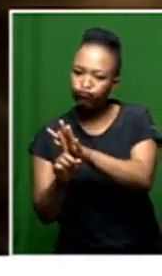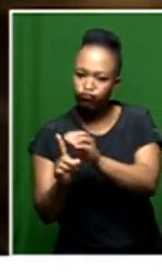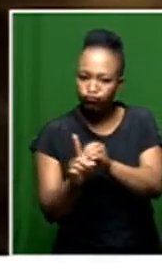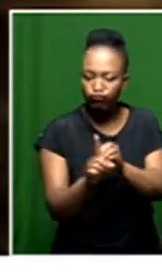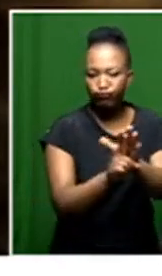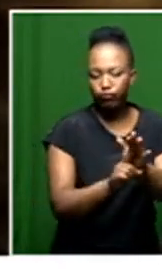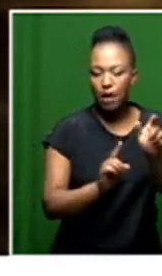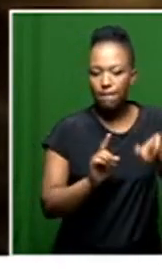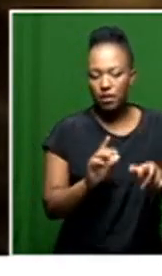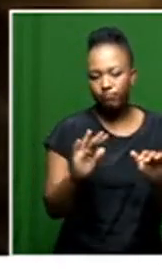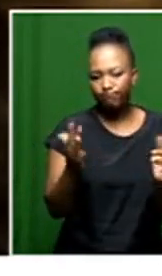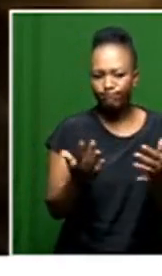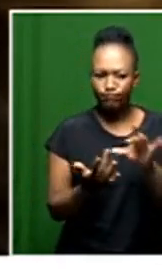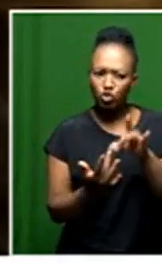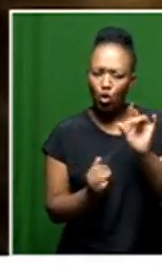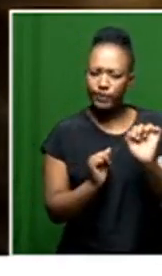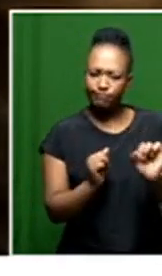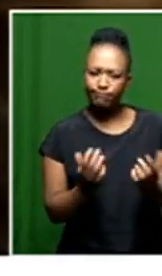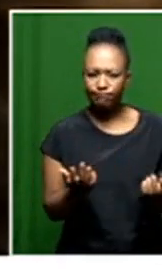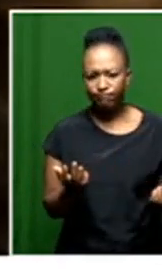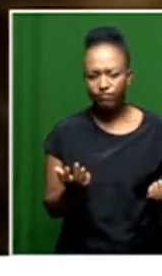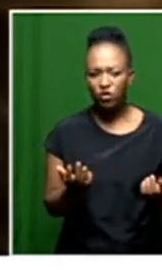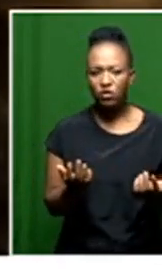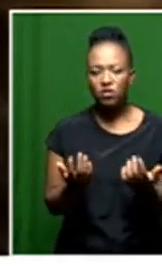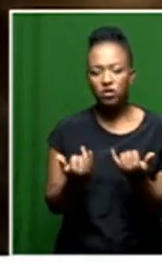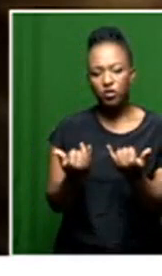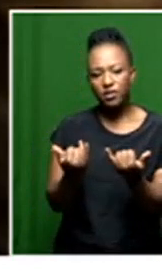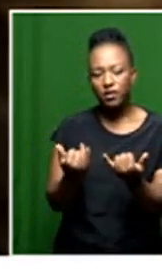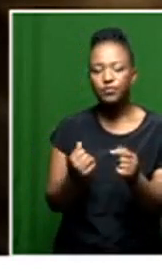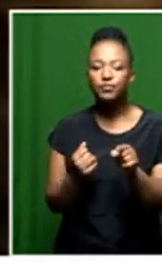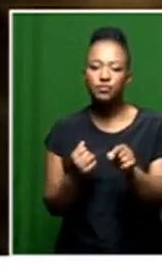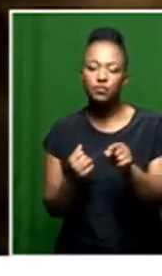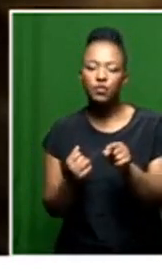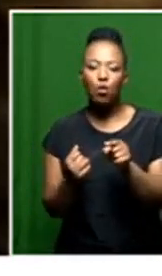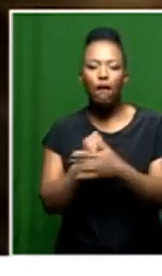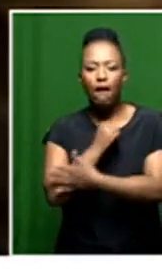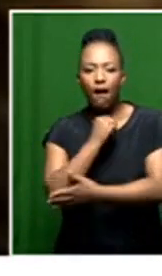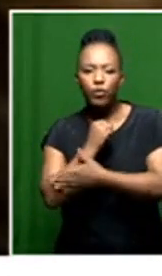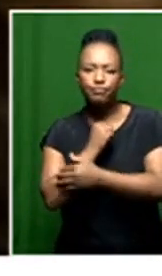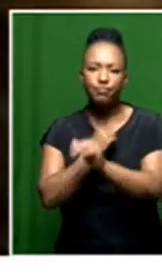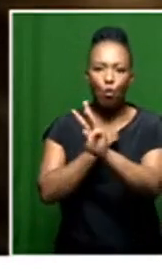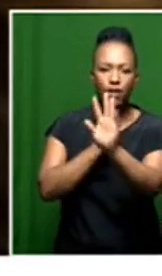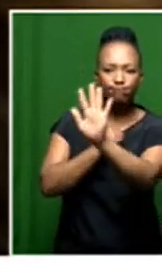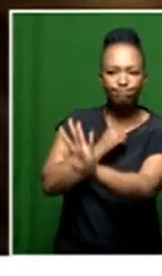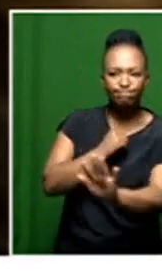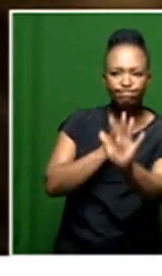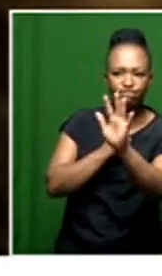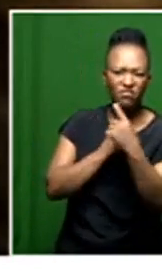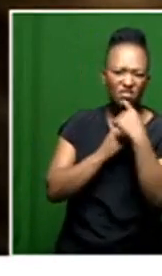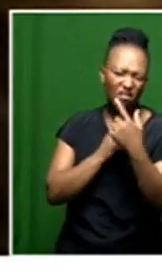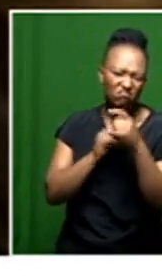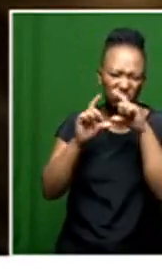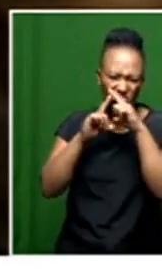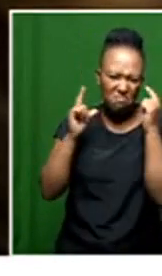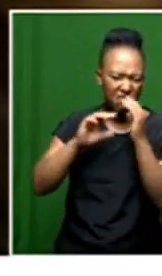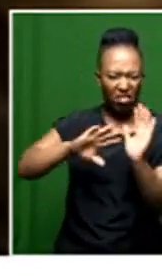now. If you see in all the Western world or the other countries which are now talking about removing masks